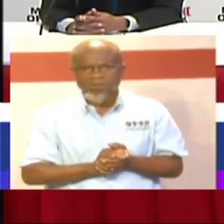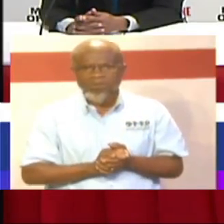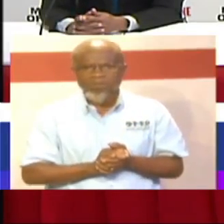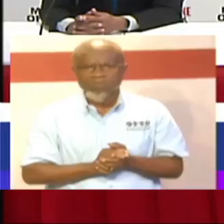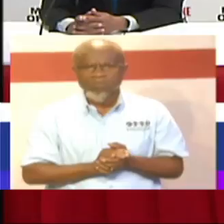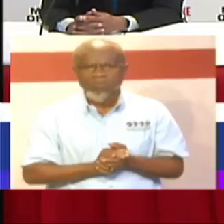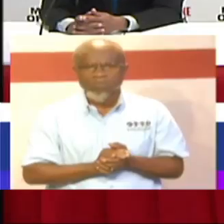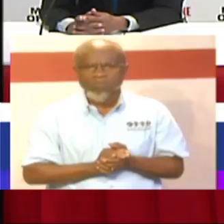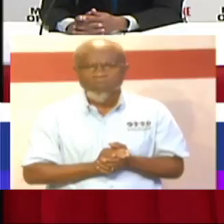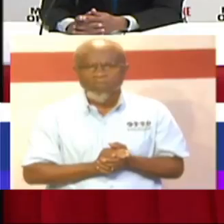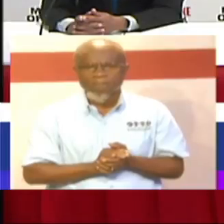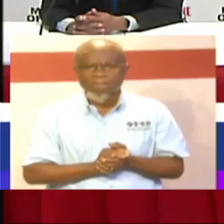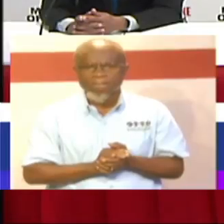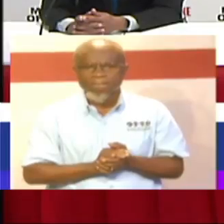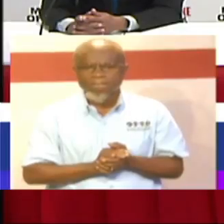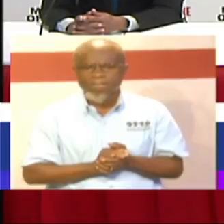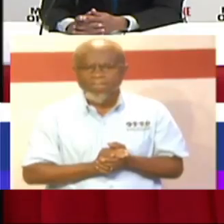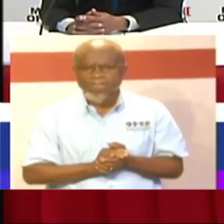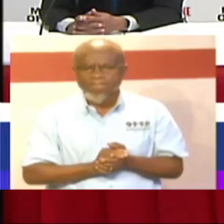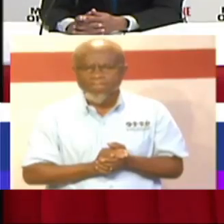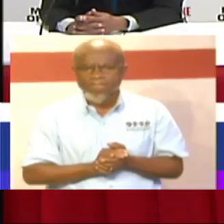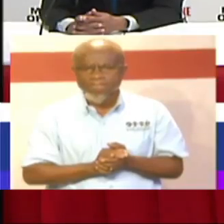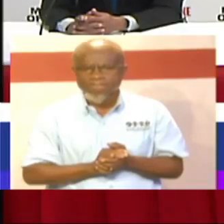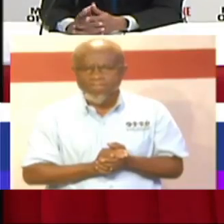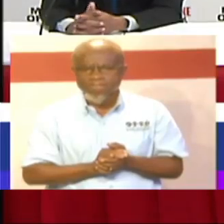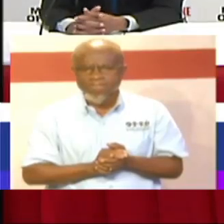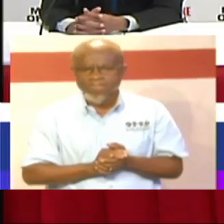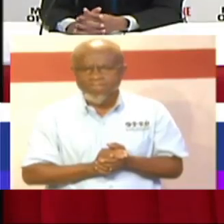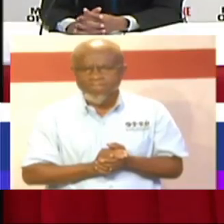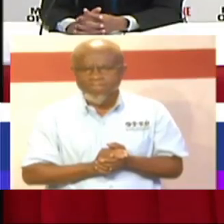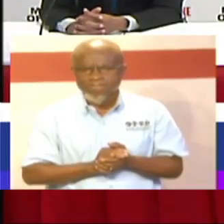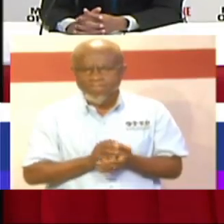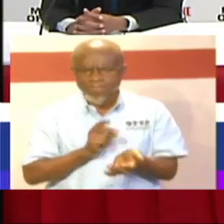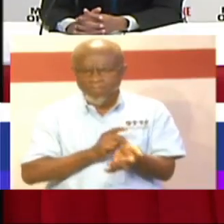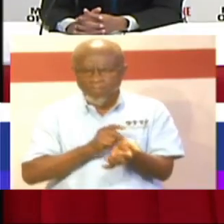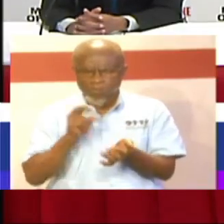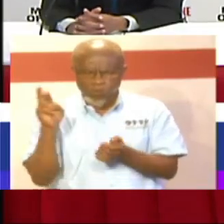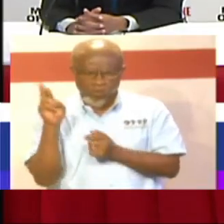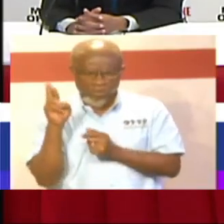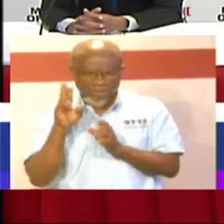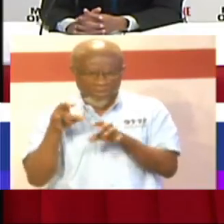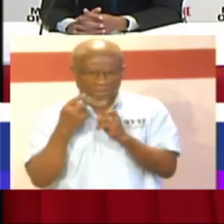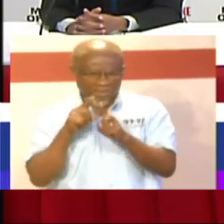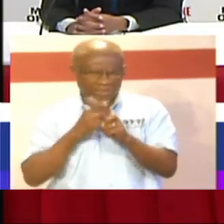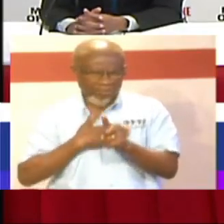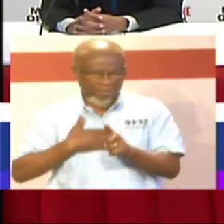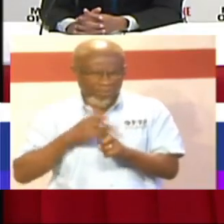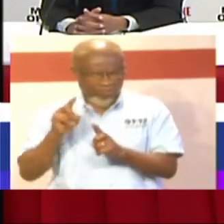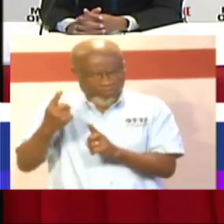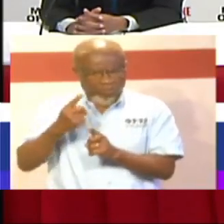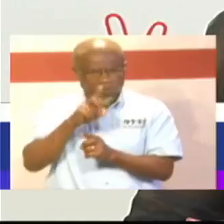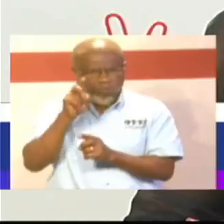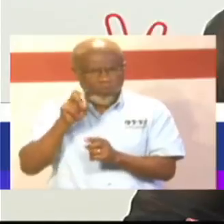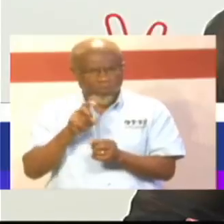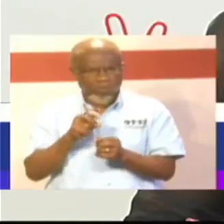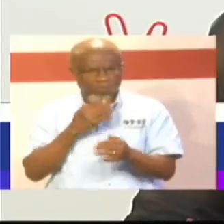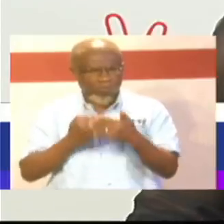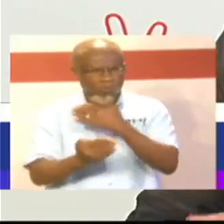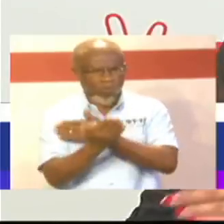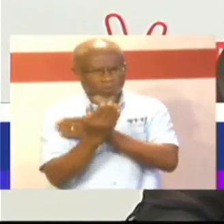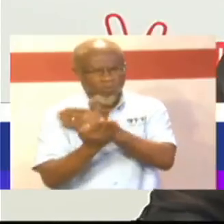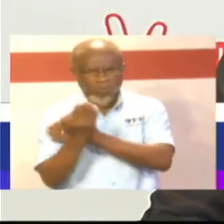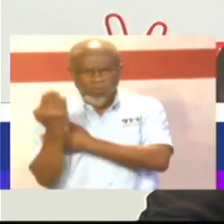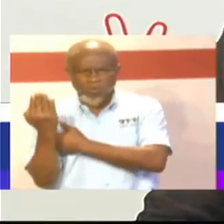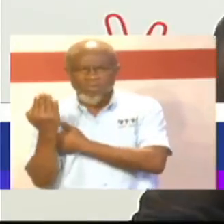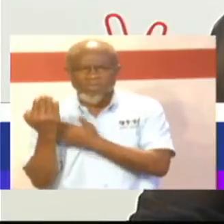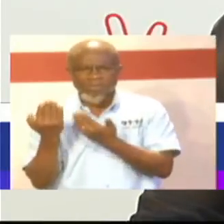Okay, Dr. Richards, could you we deal with the first question and then we'll come back to Sure. Radio Tamron. Good morning, Mr. Clark.